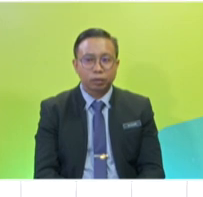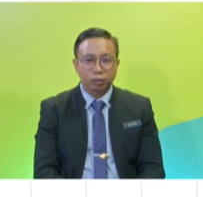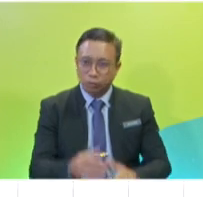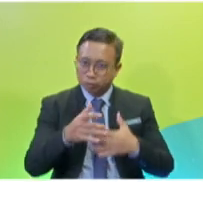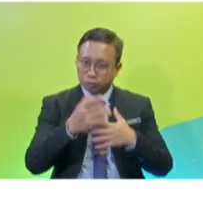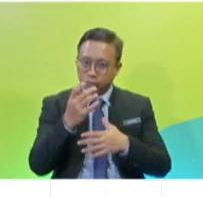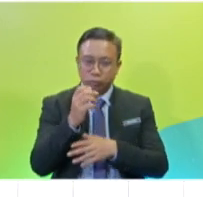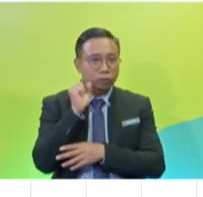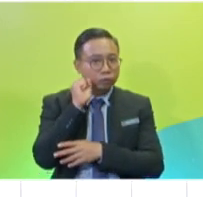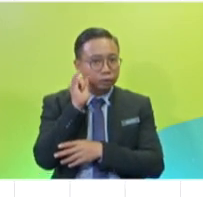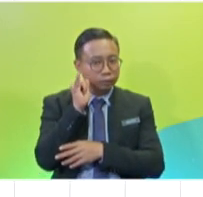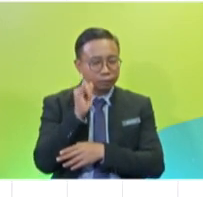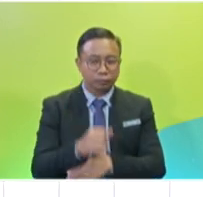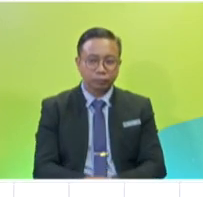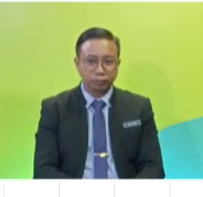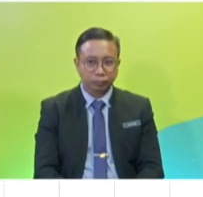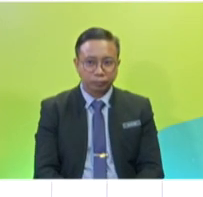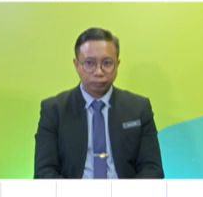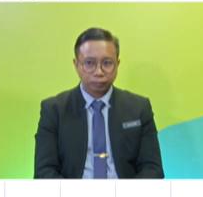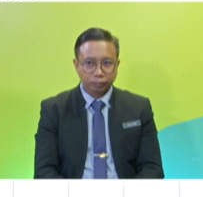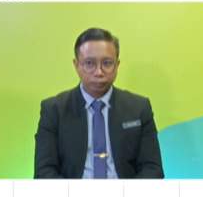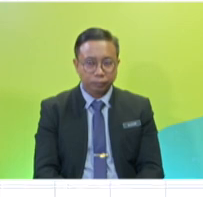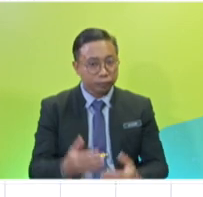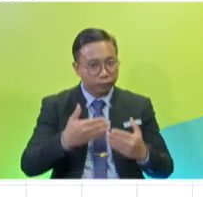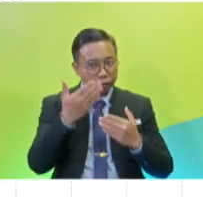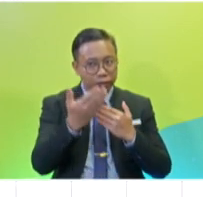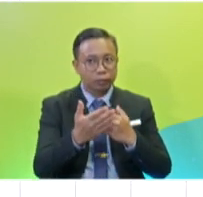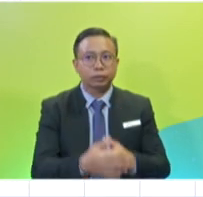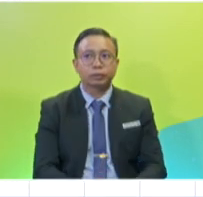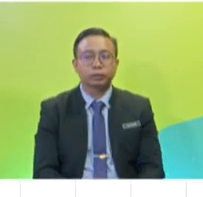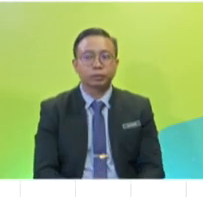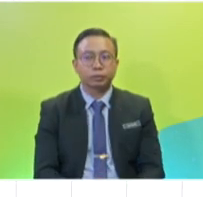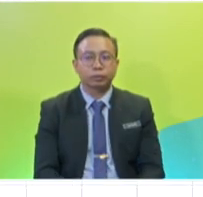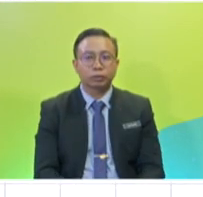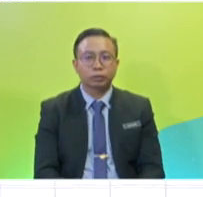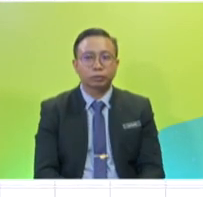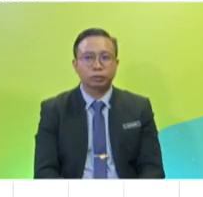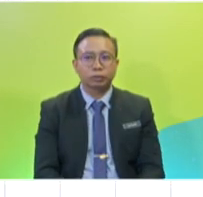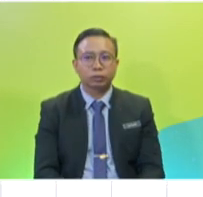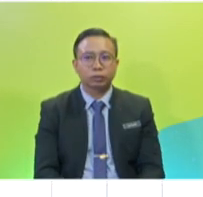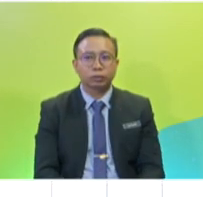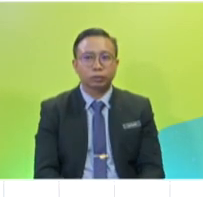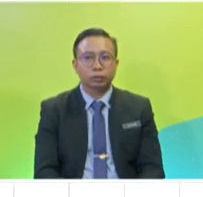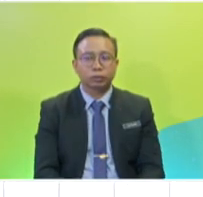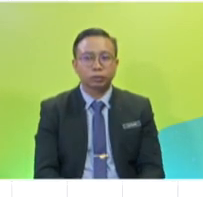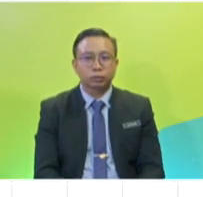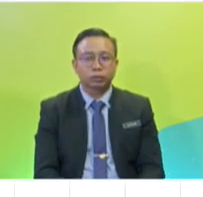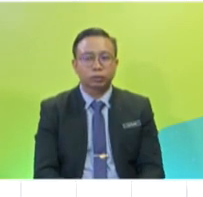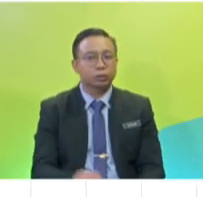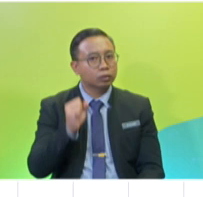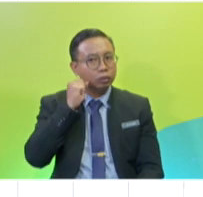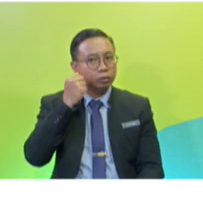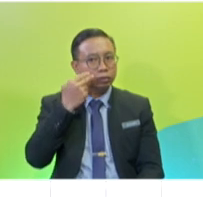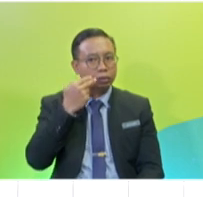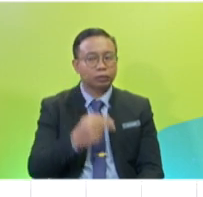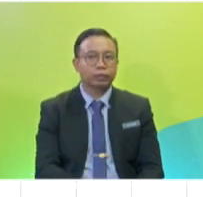me Shida. Okay, Shida. That's a nice one. Okay, right, the next one we have Noor Shuhada Shafika. And Noor Shuhada, what do you want me